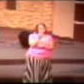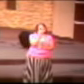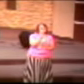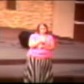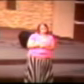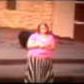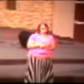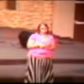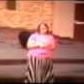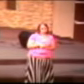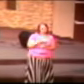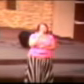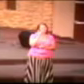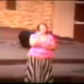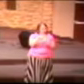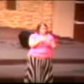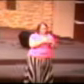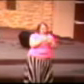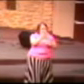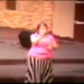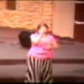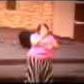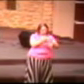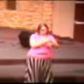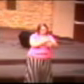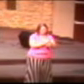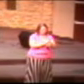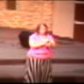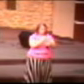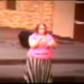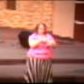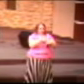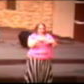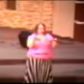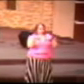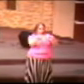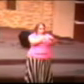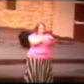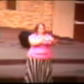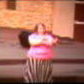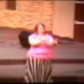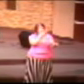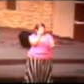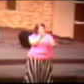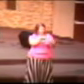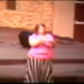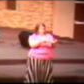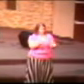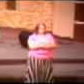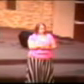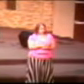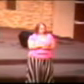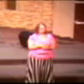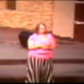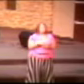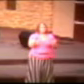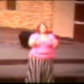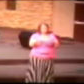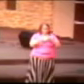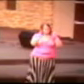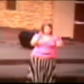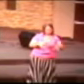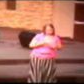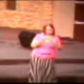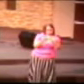You know, when somebody gets sick at the Highland Oaks Church, we rally around that sick family. When somebody's house